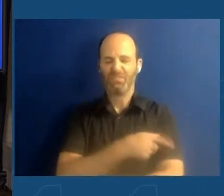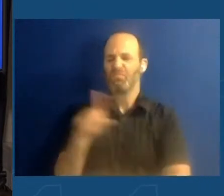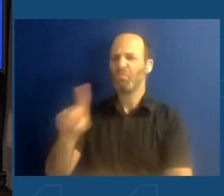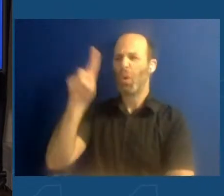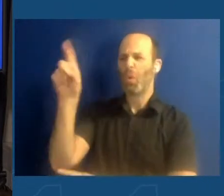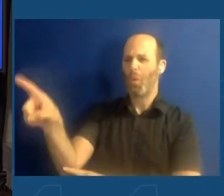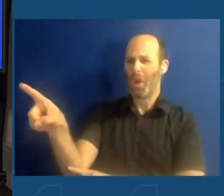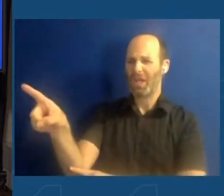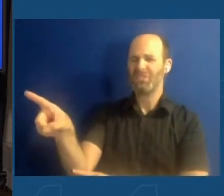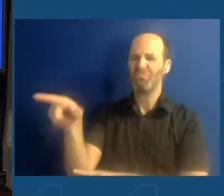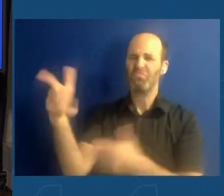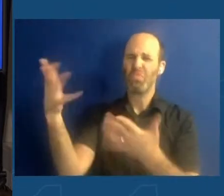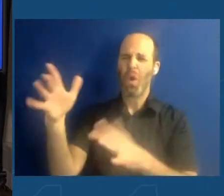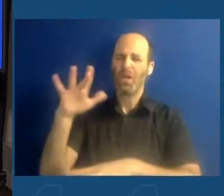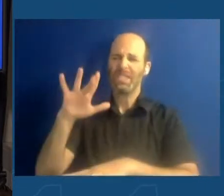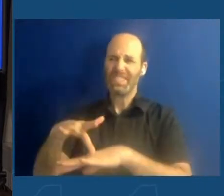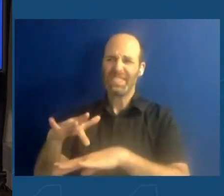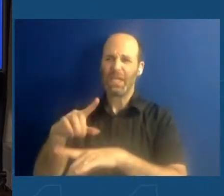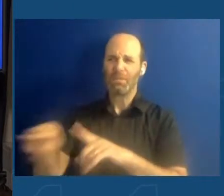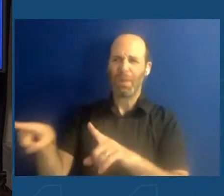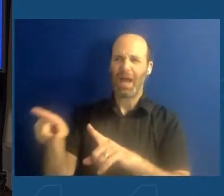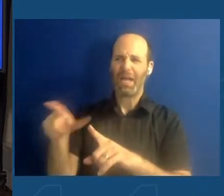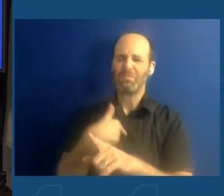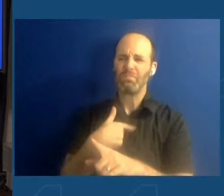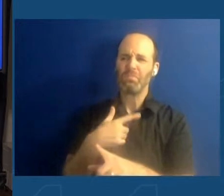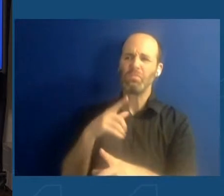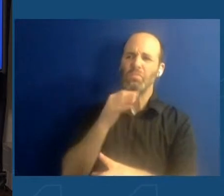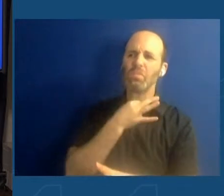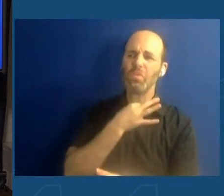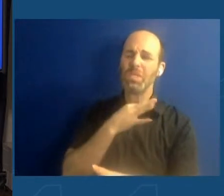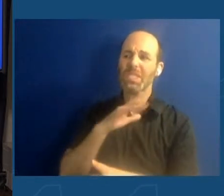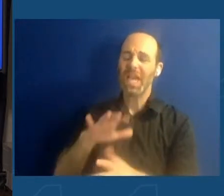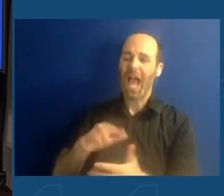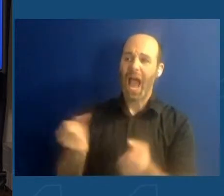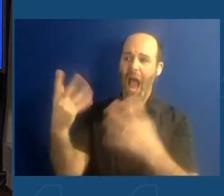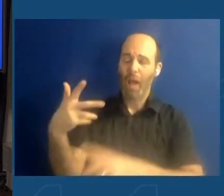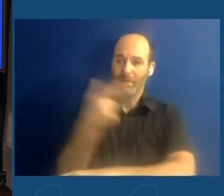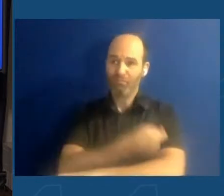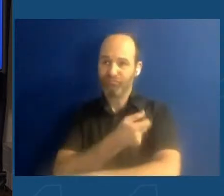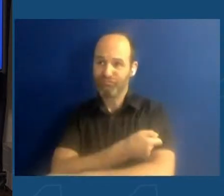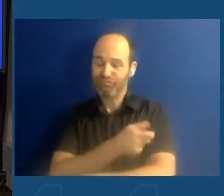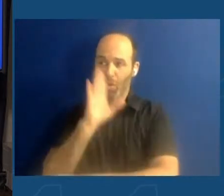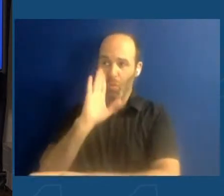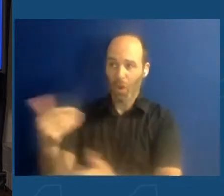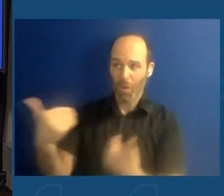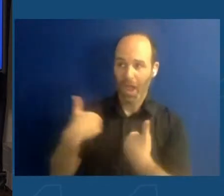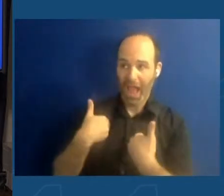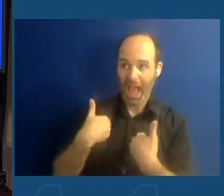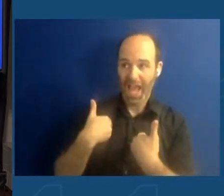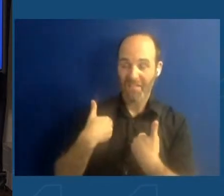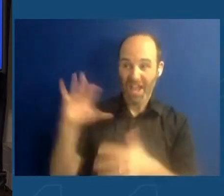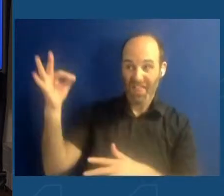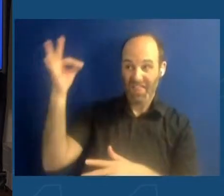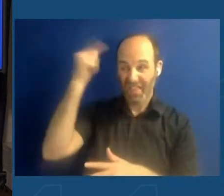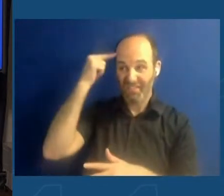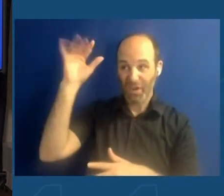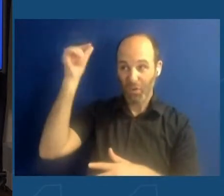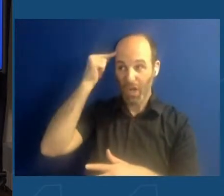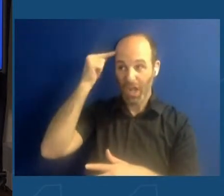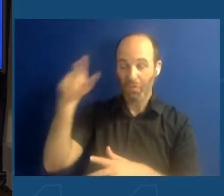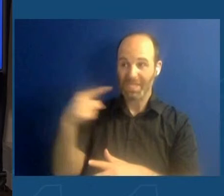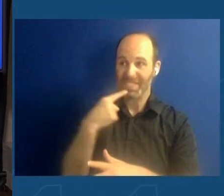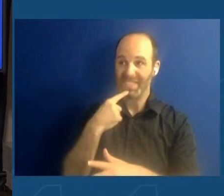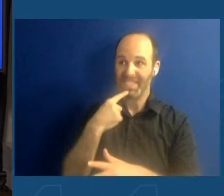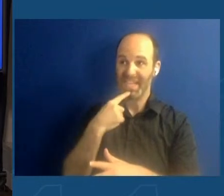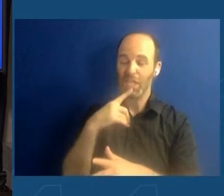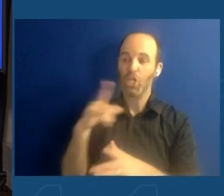of the amount of dosage that we're going to, or the amount of vaccine that we're actually going to have. The federal government is now basically saying do more with what you have, and that